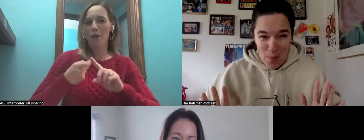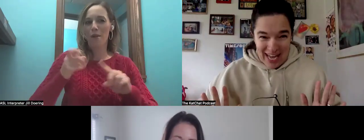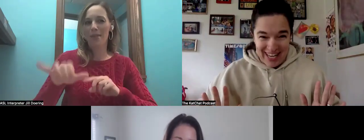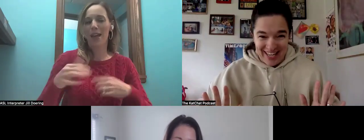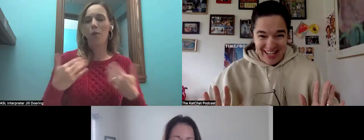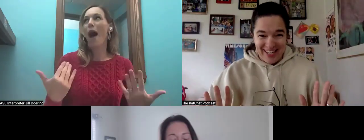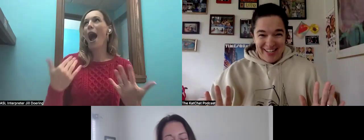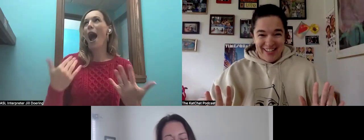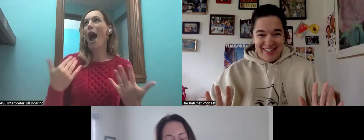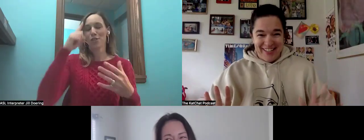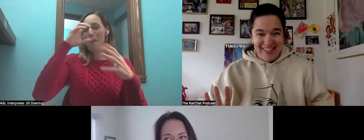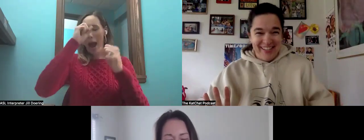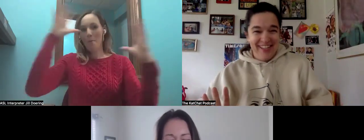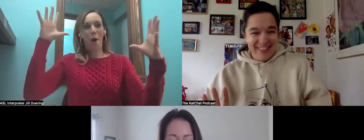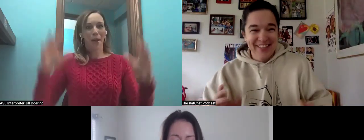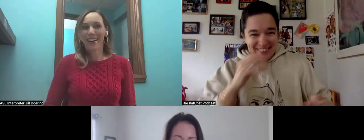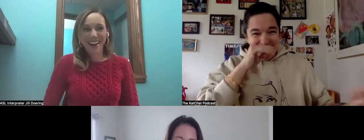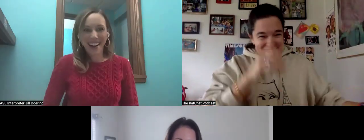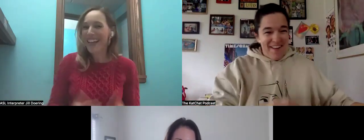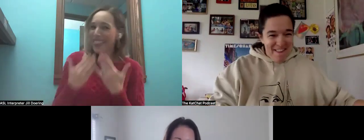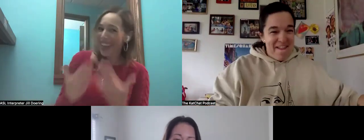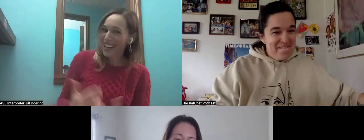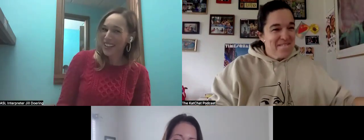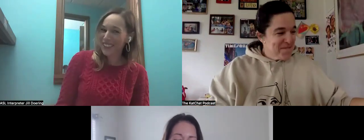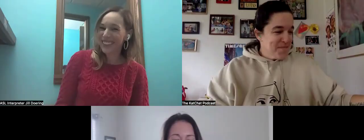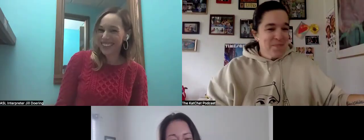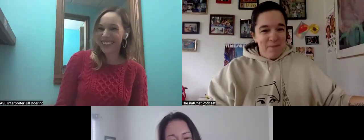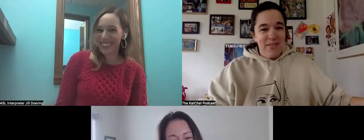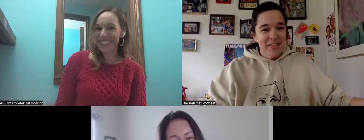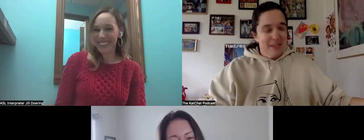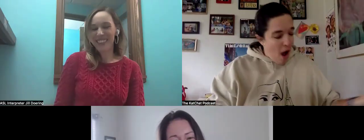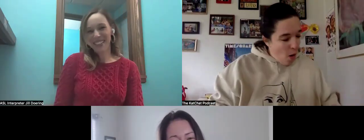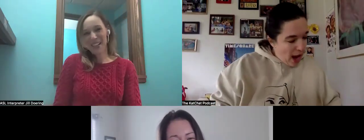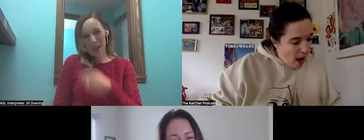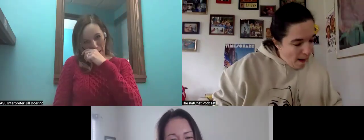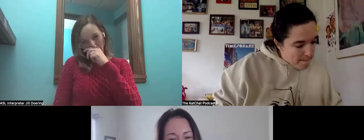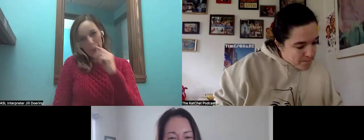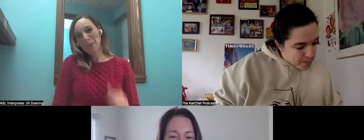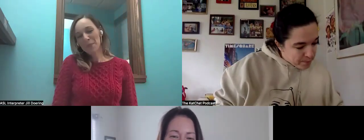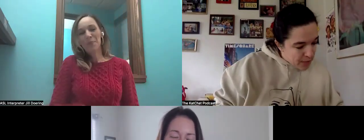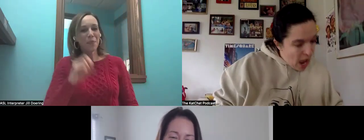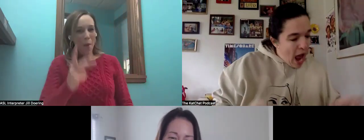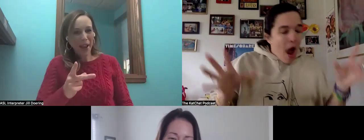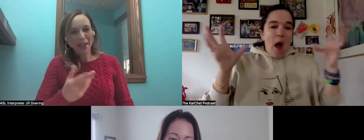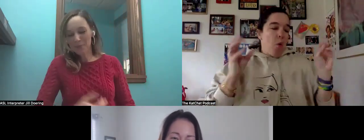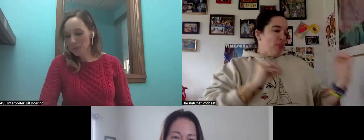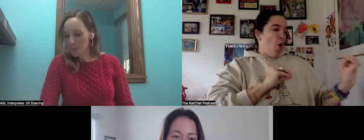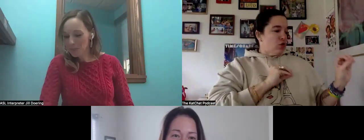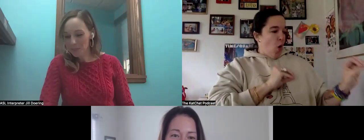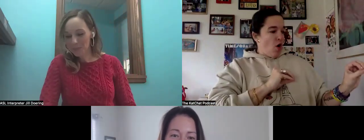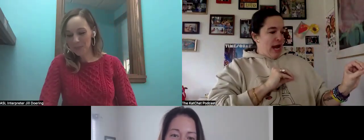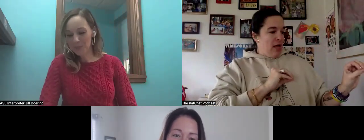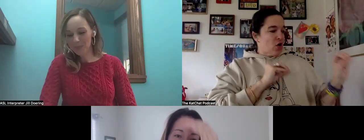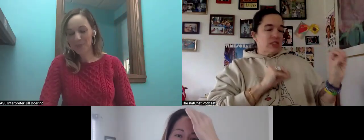mind blowing. Thank you. Thank you. Okay, with